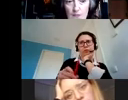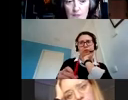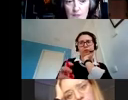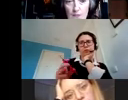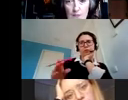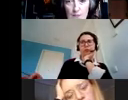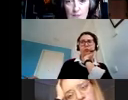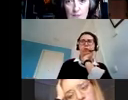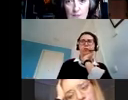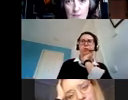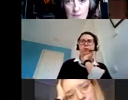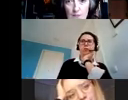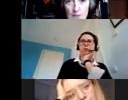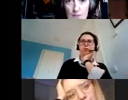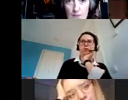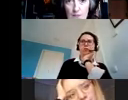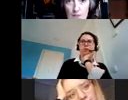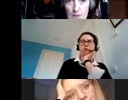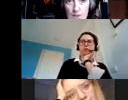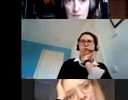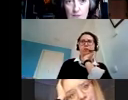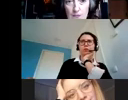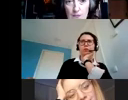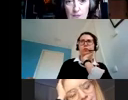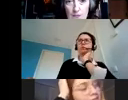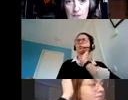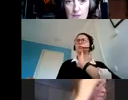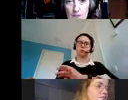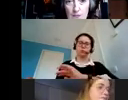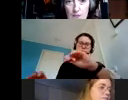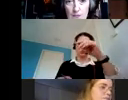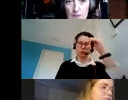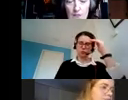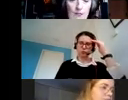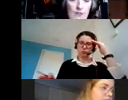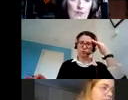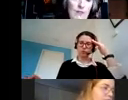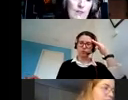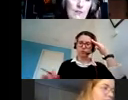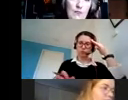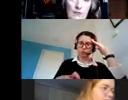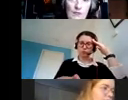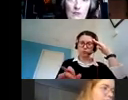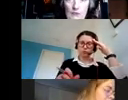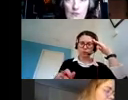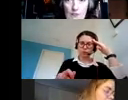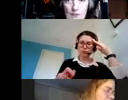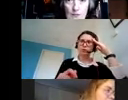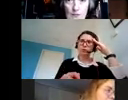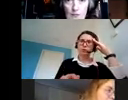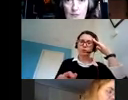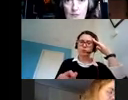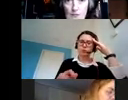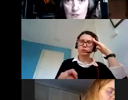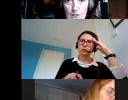to perform business activities, their ordinary activities, working activities, due to their essentiality,